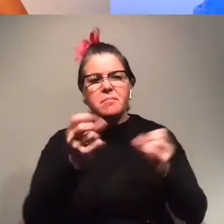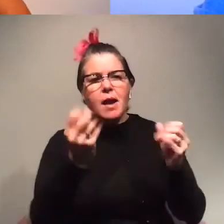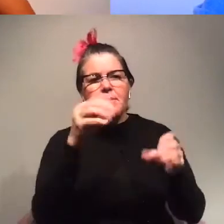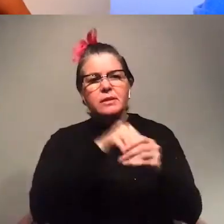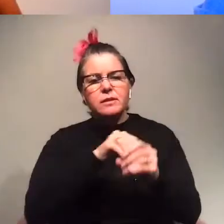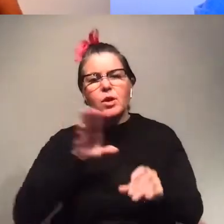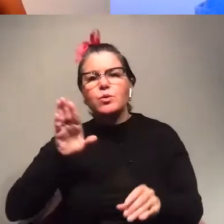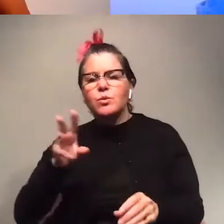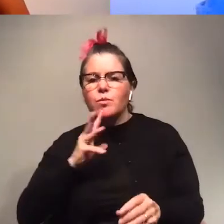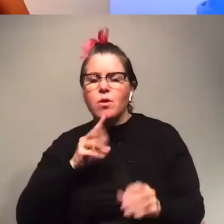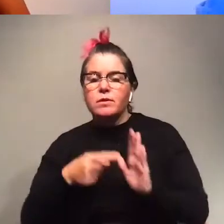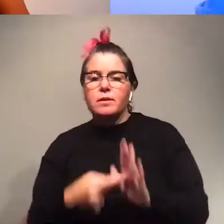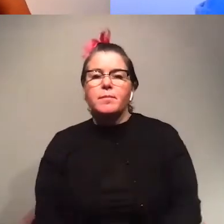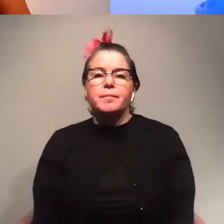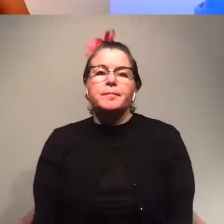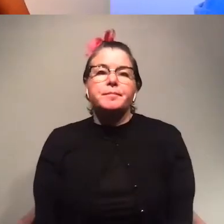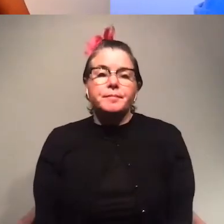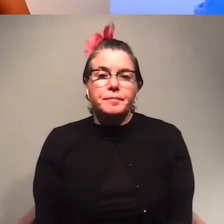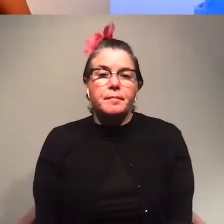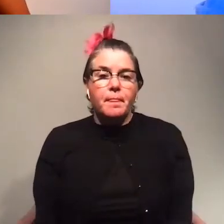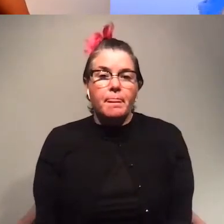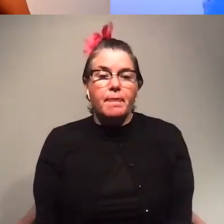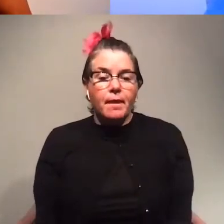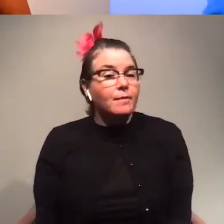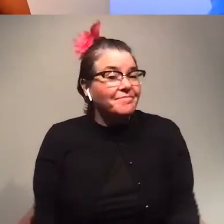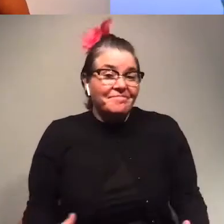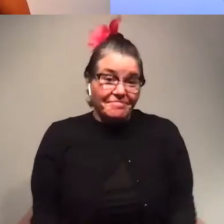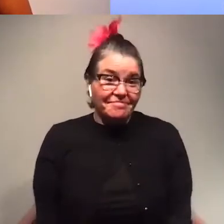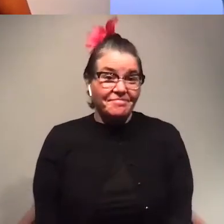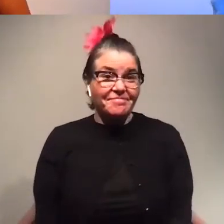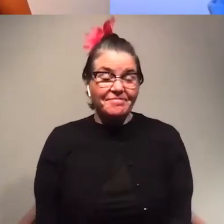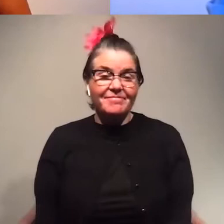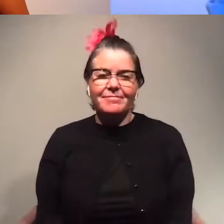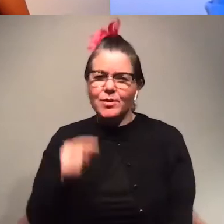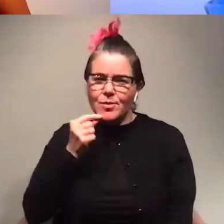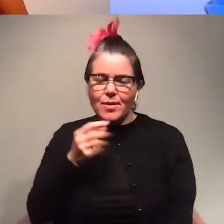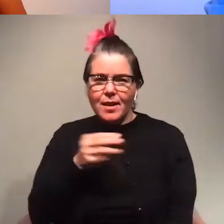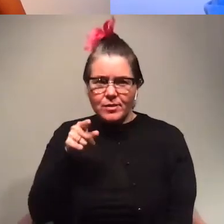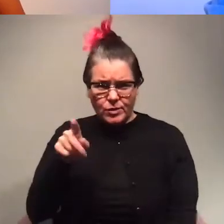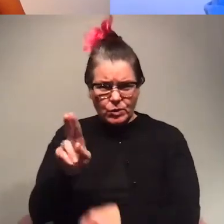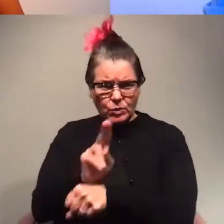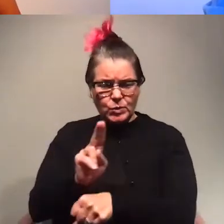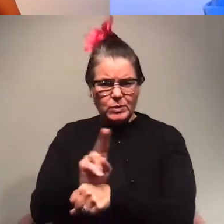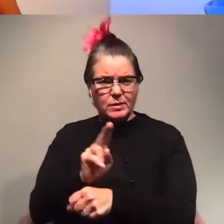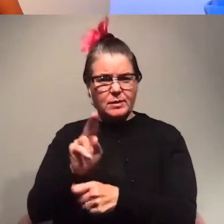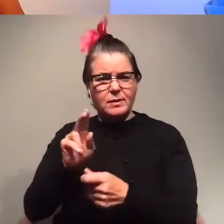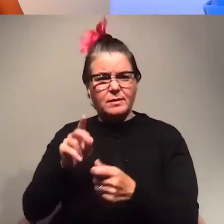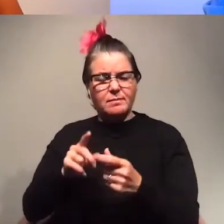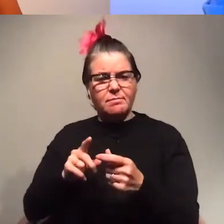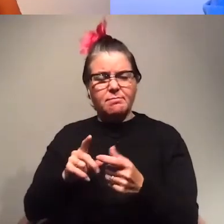water. So, yeah. Well, and then do you use any type of like